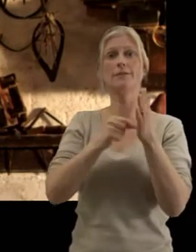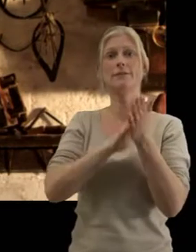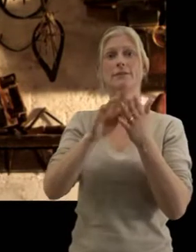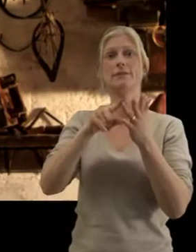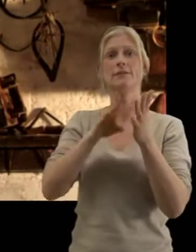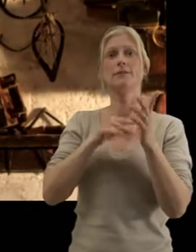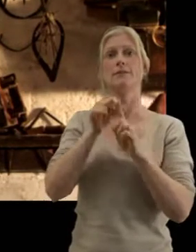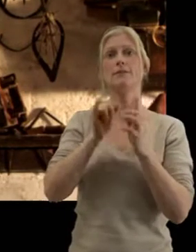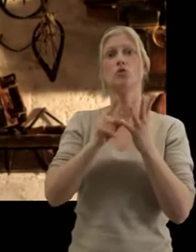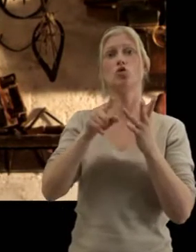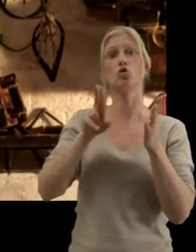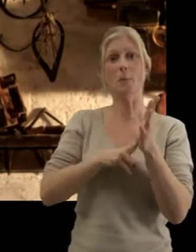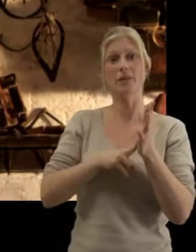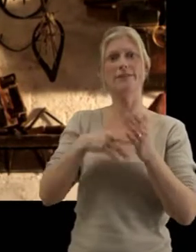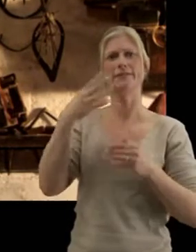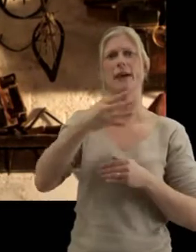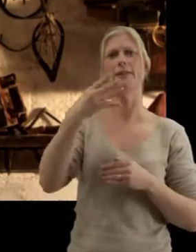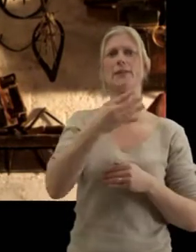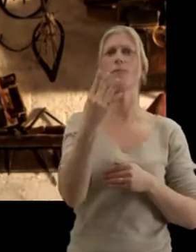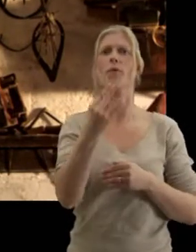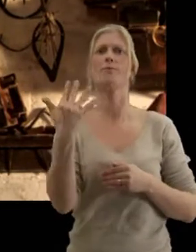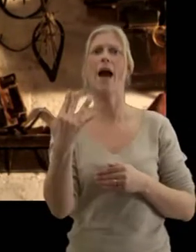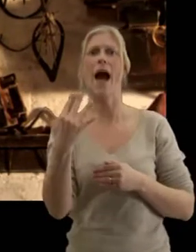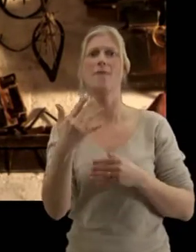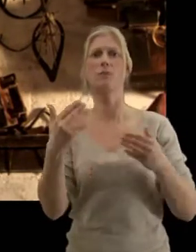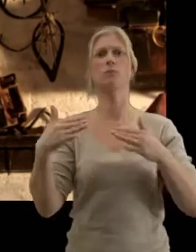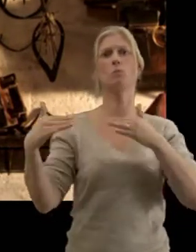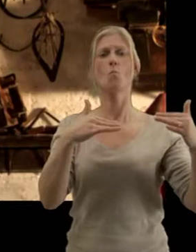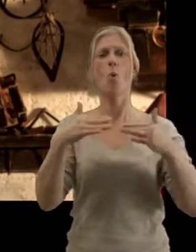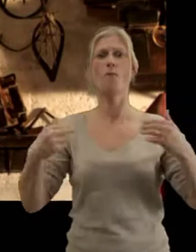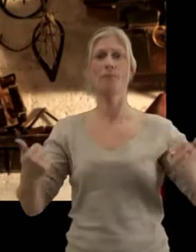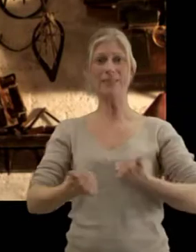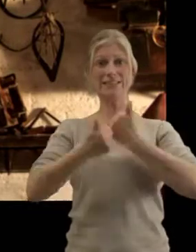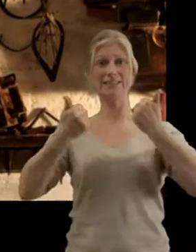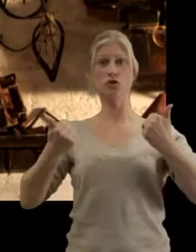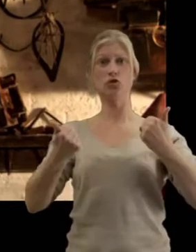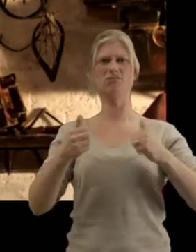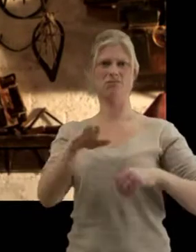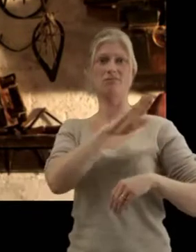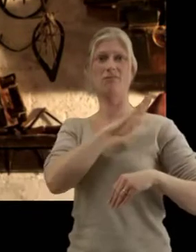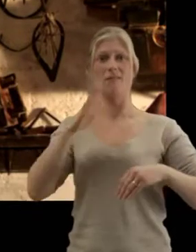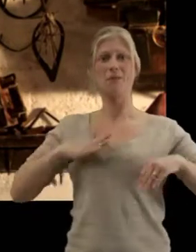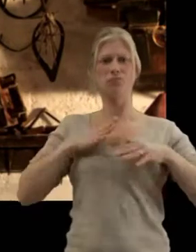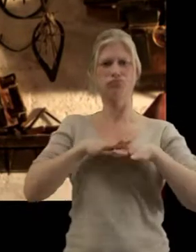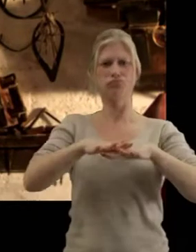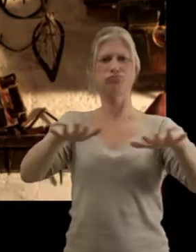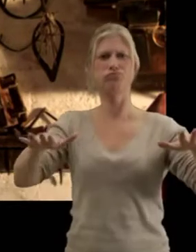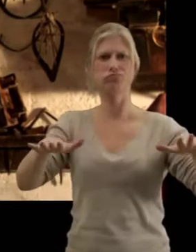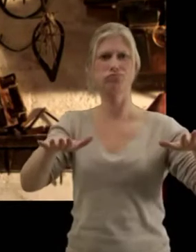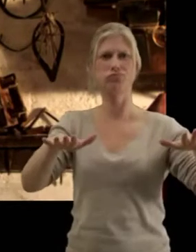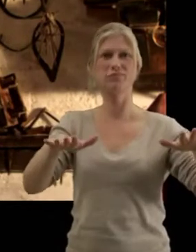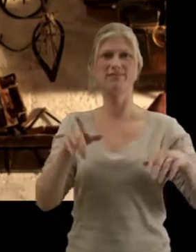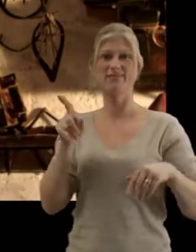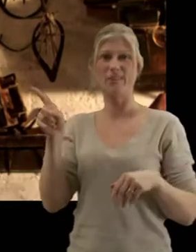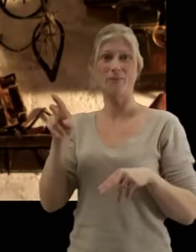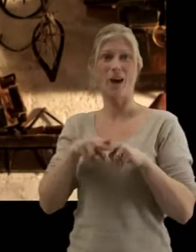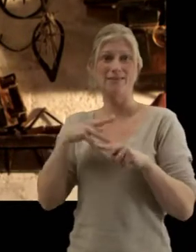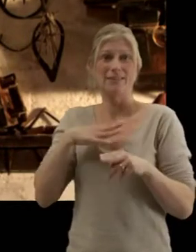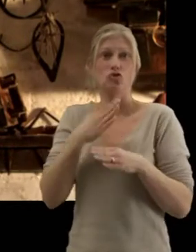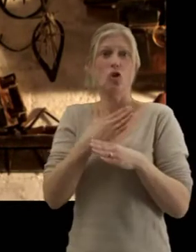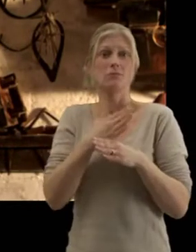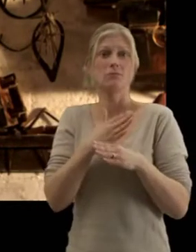September 1945. At the end of the war, army disbanded and wanted a job,